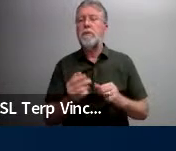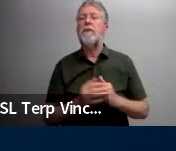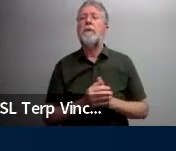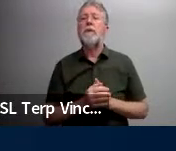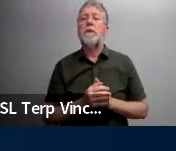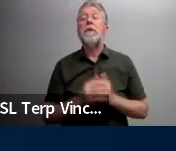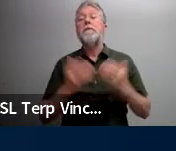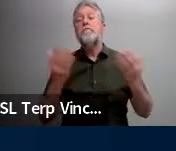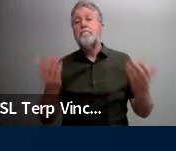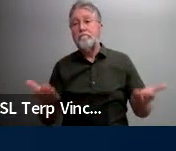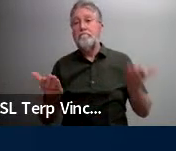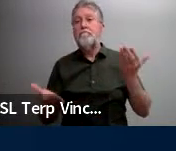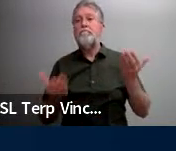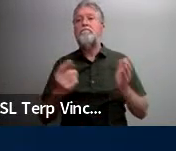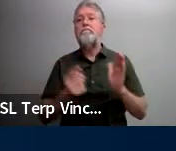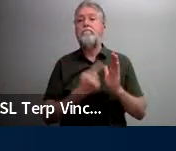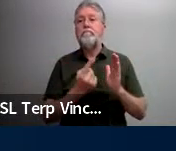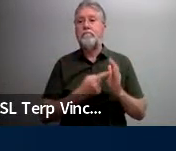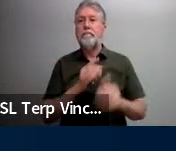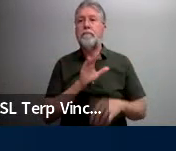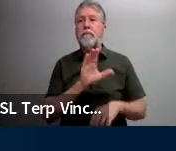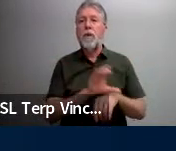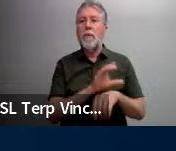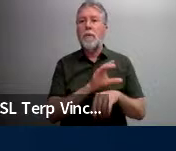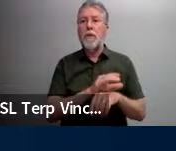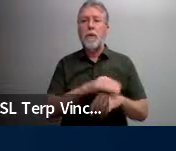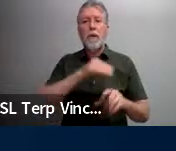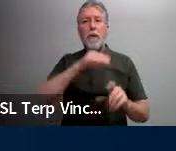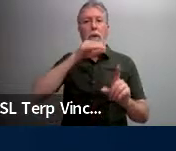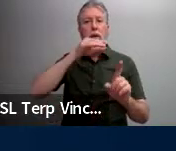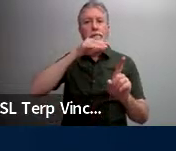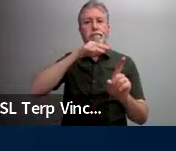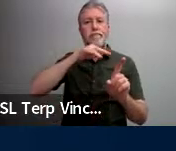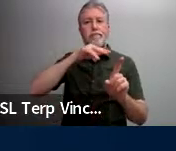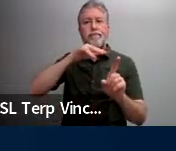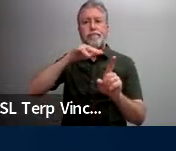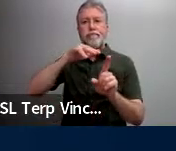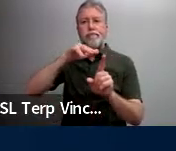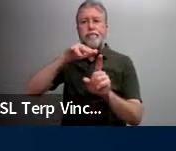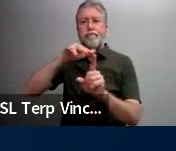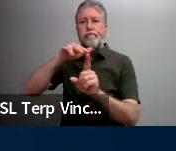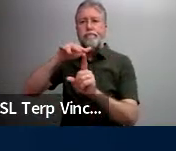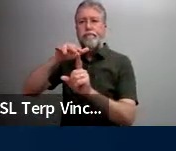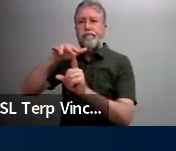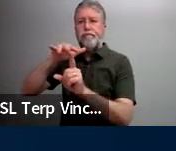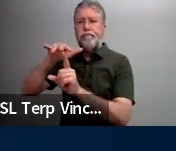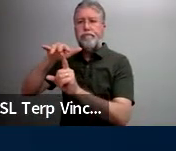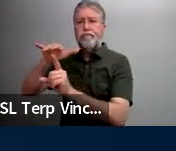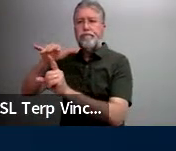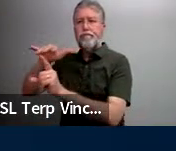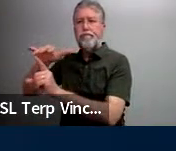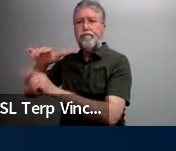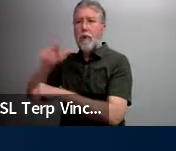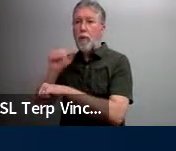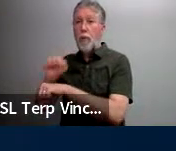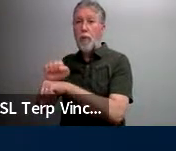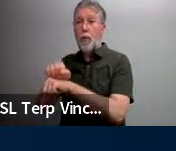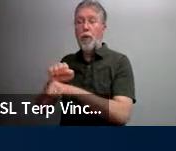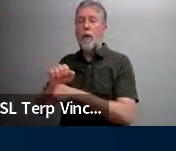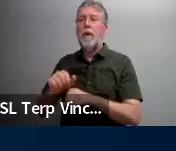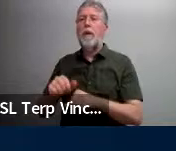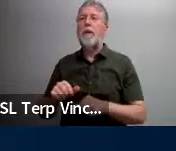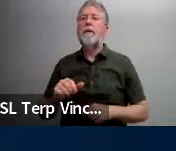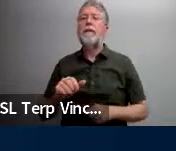sometimes systems that monitor employees, and they will look at how